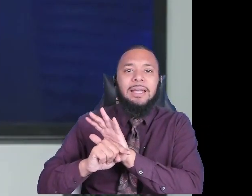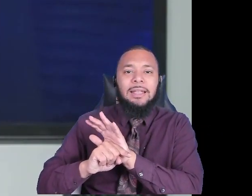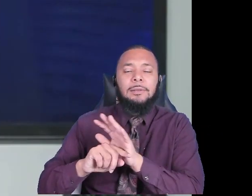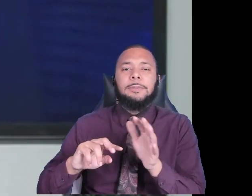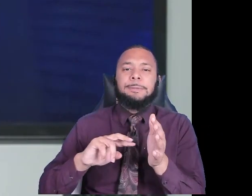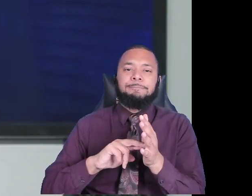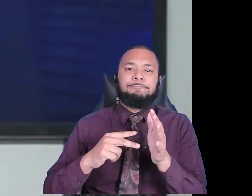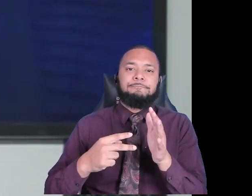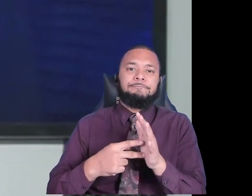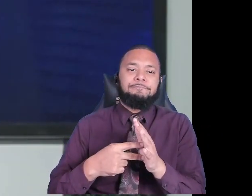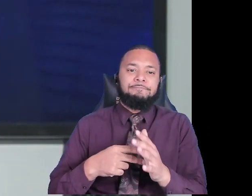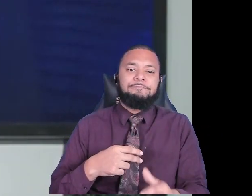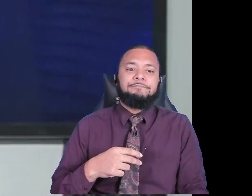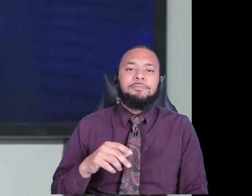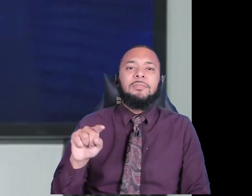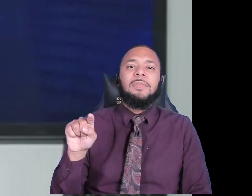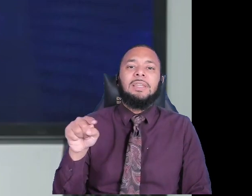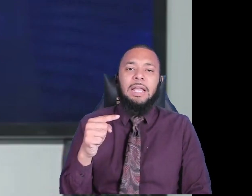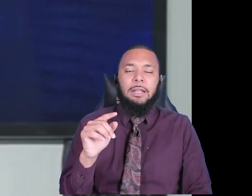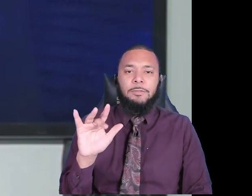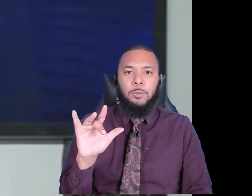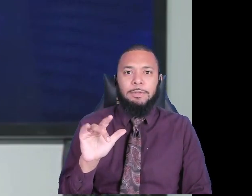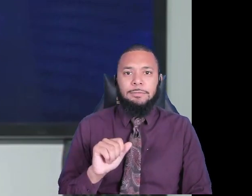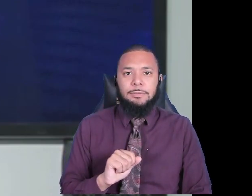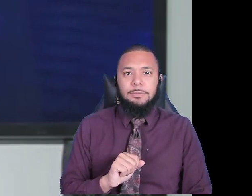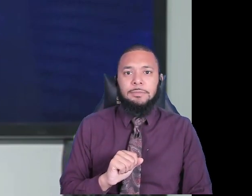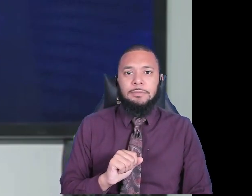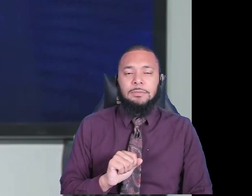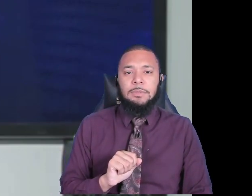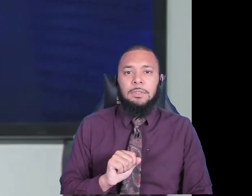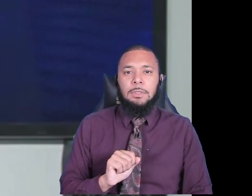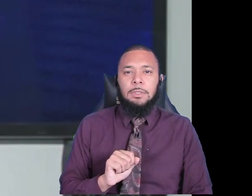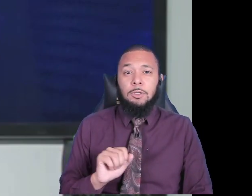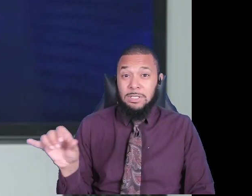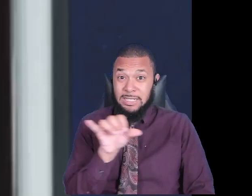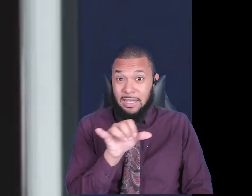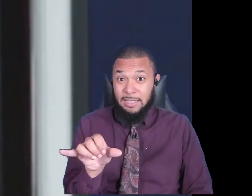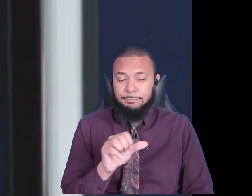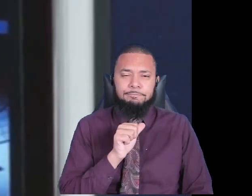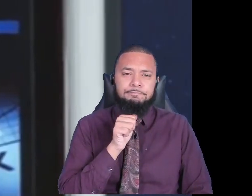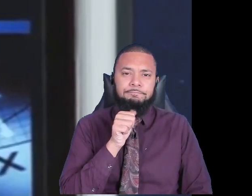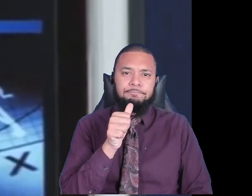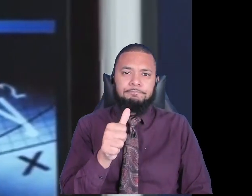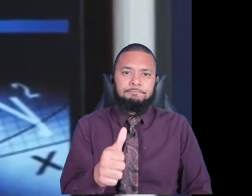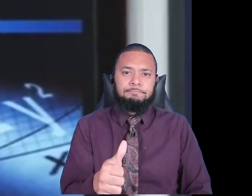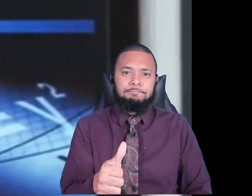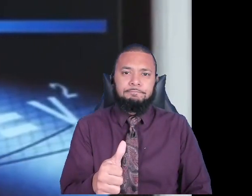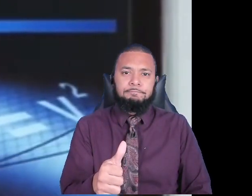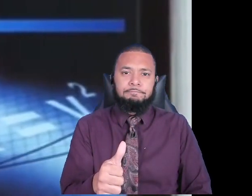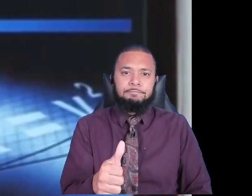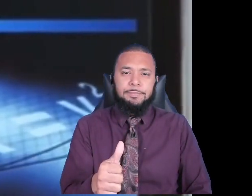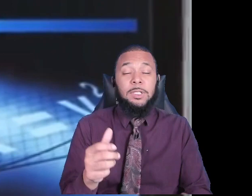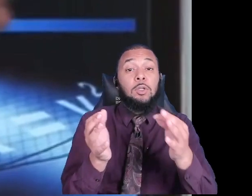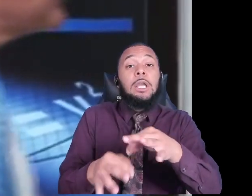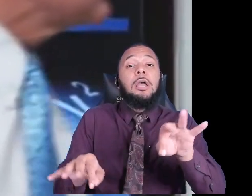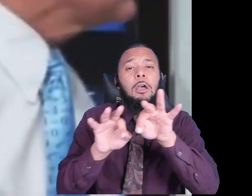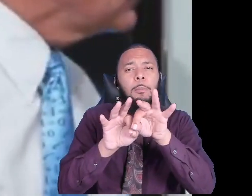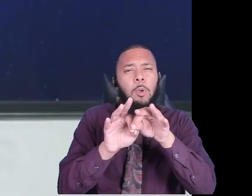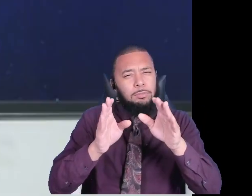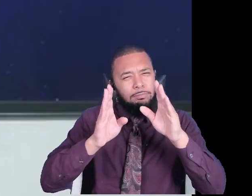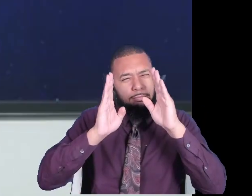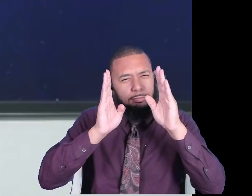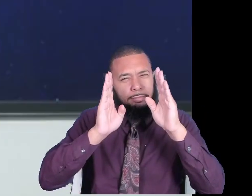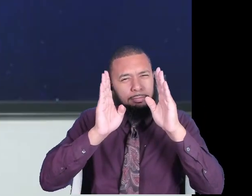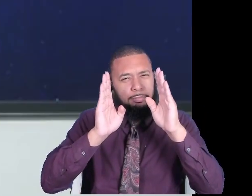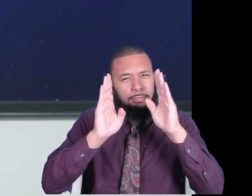been negative 25. So they're not the same. So it's really important to pay attention